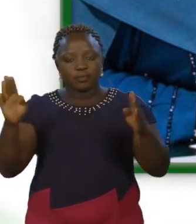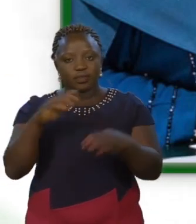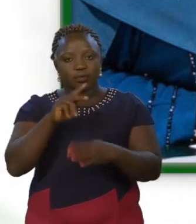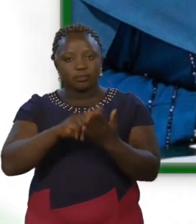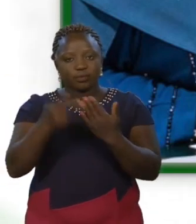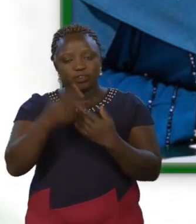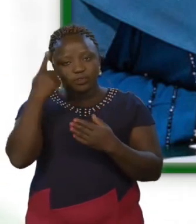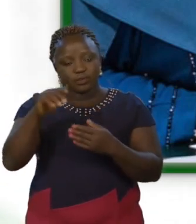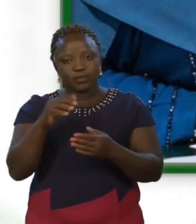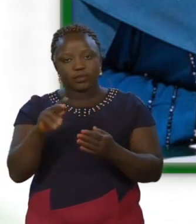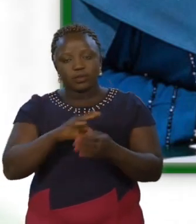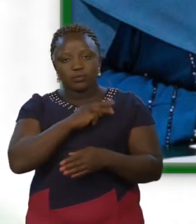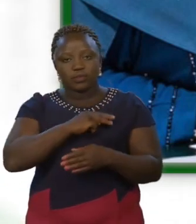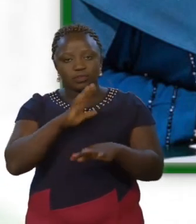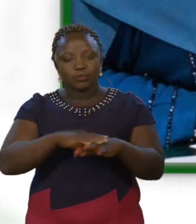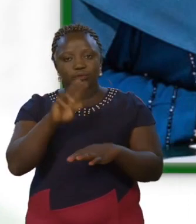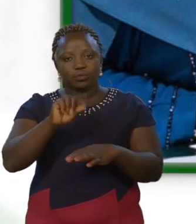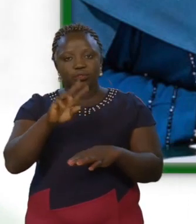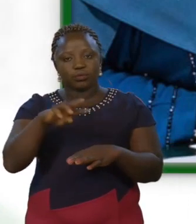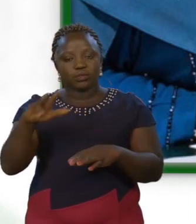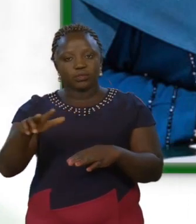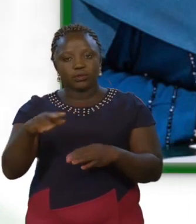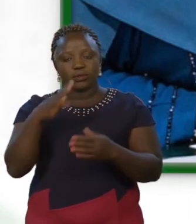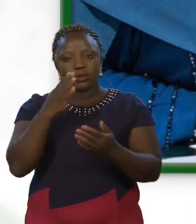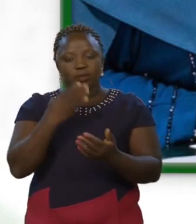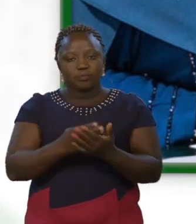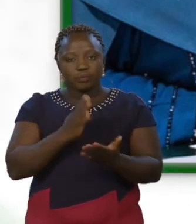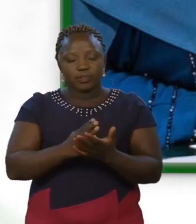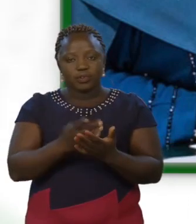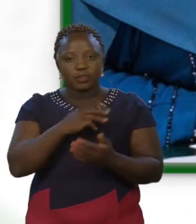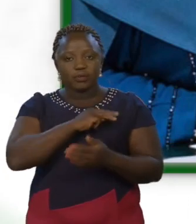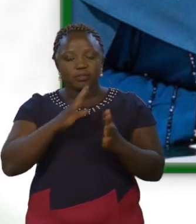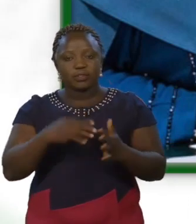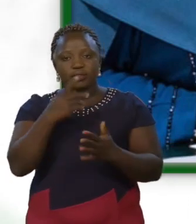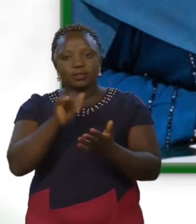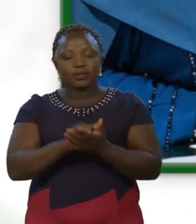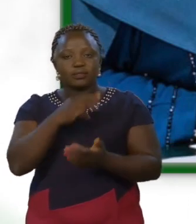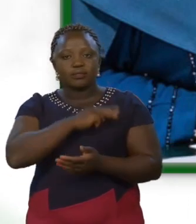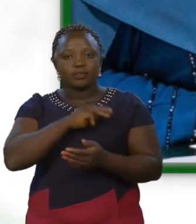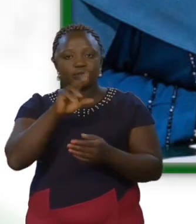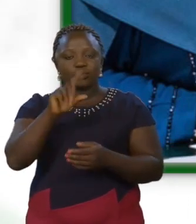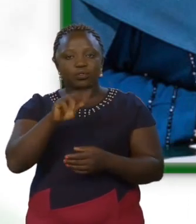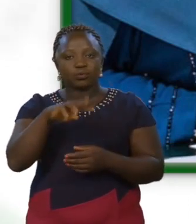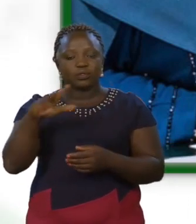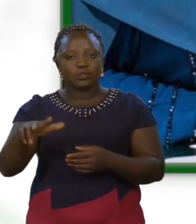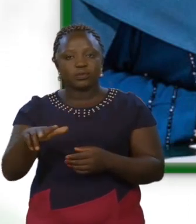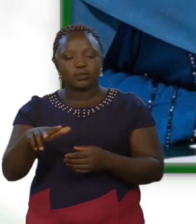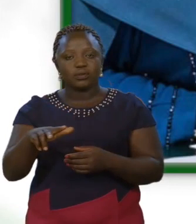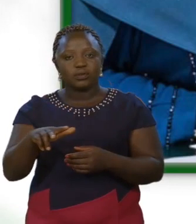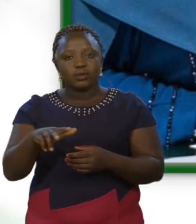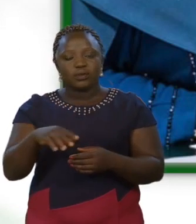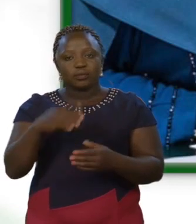for the ministry. On the 2023 budget estimate, the minister stated that the ministry's 2023